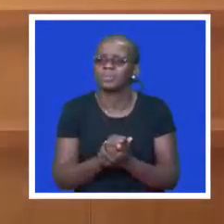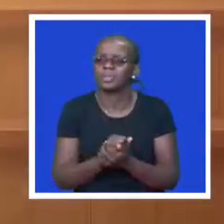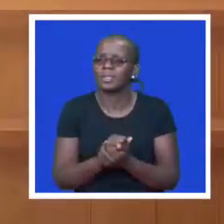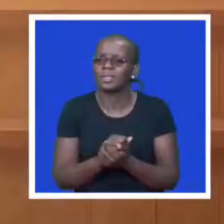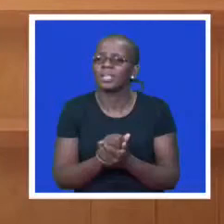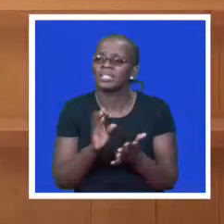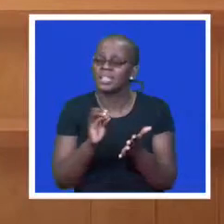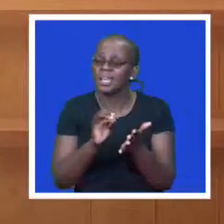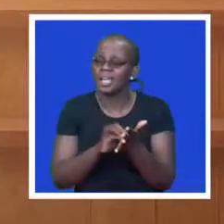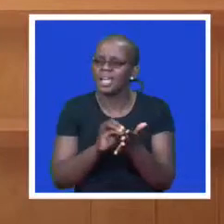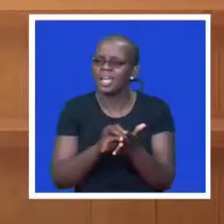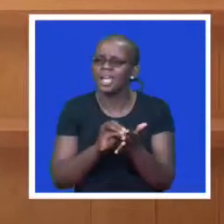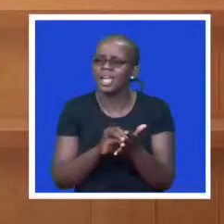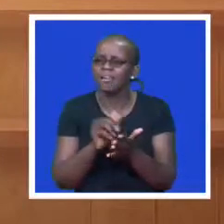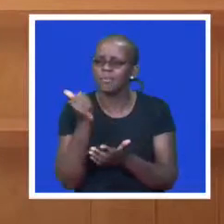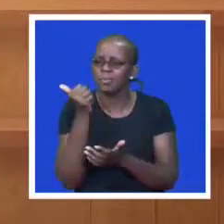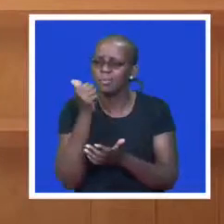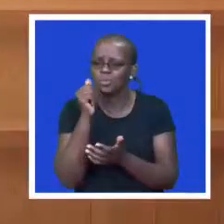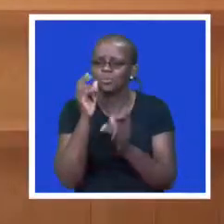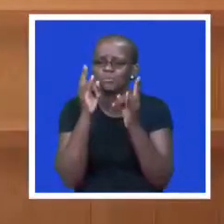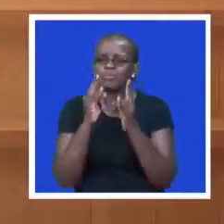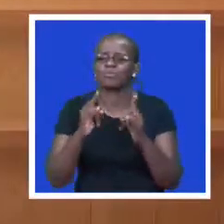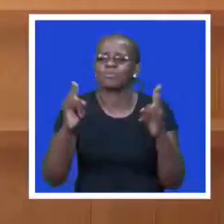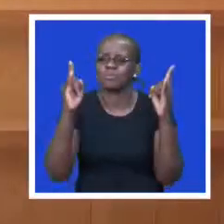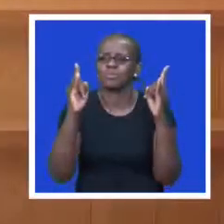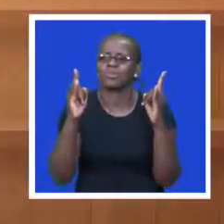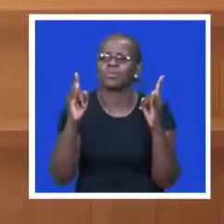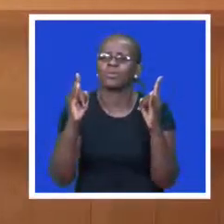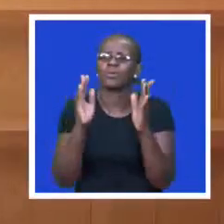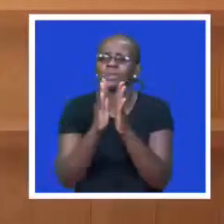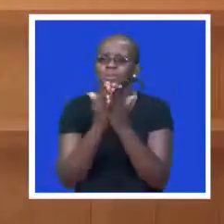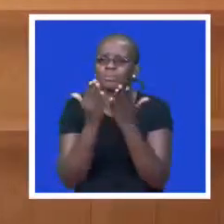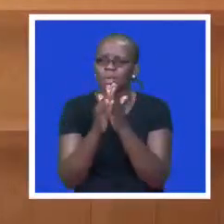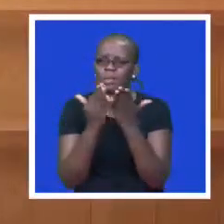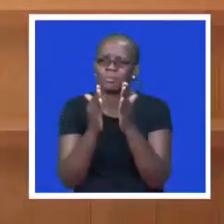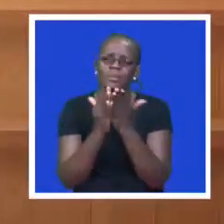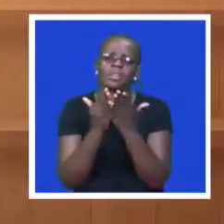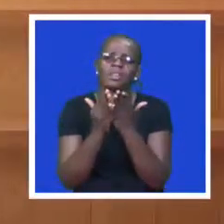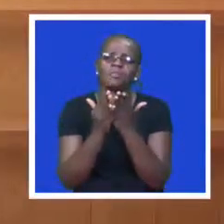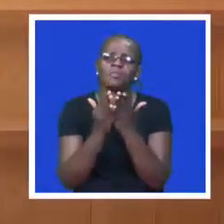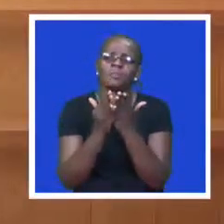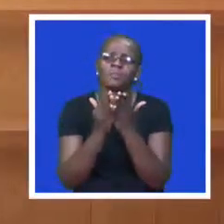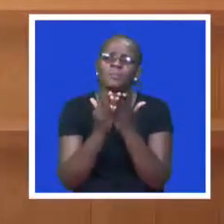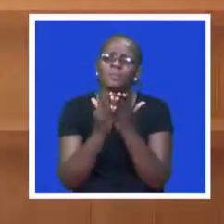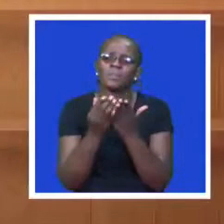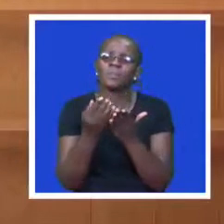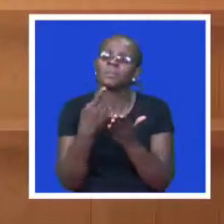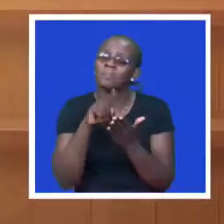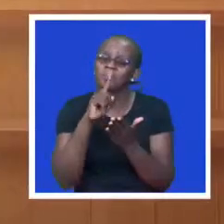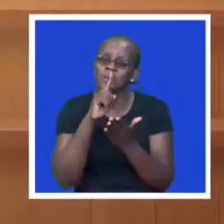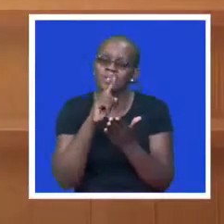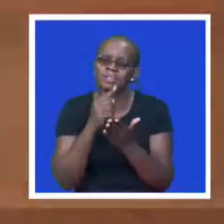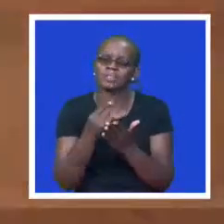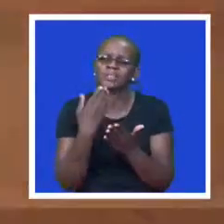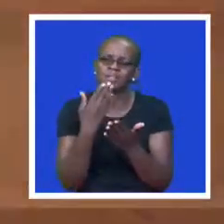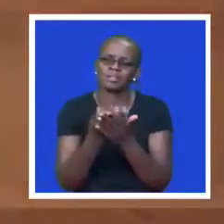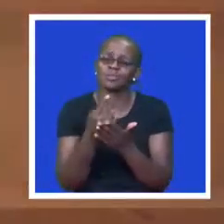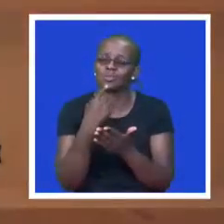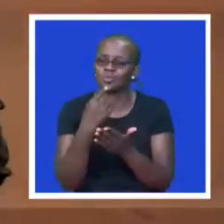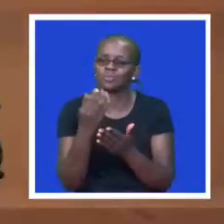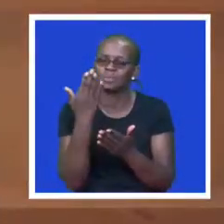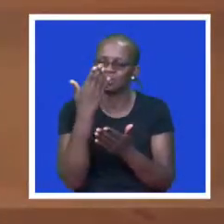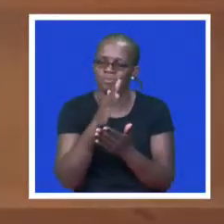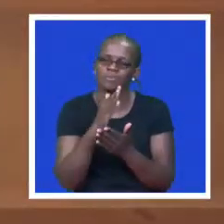did come with this beautiful Bible for the lucky learner. Yes, Okay. but let's talk about that at the end of the lesson. Okay, all right.